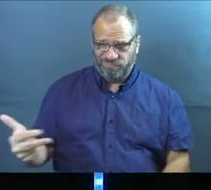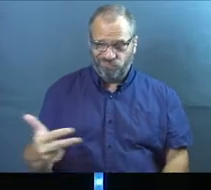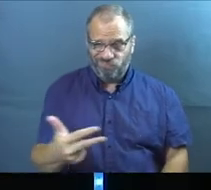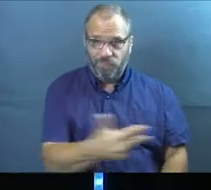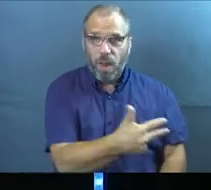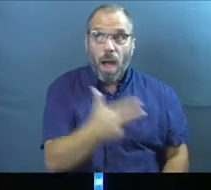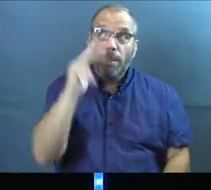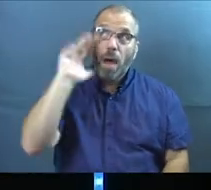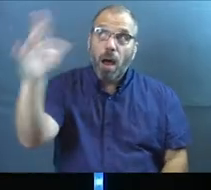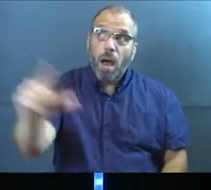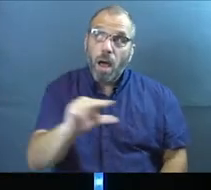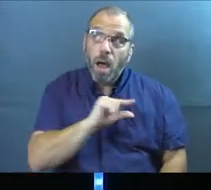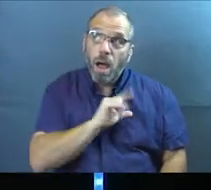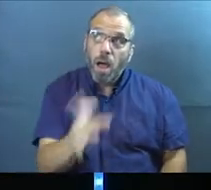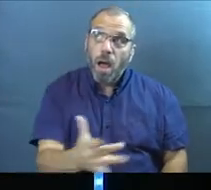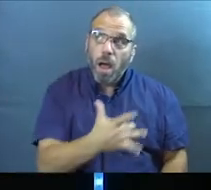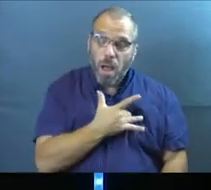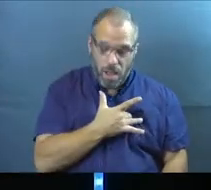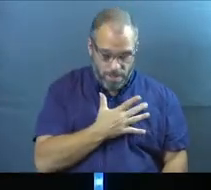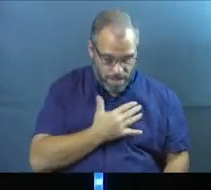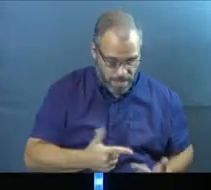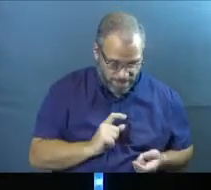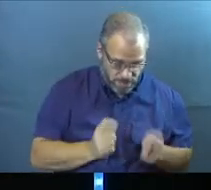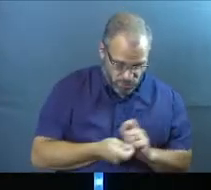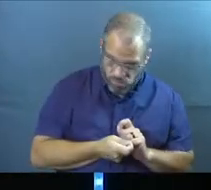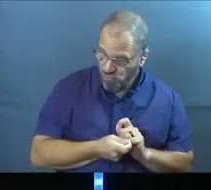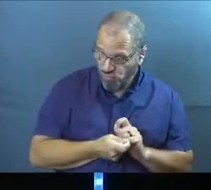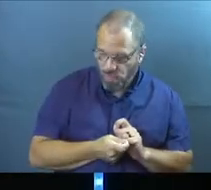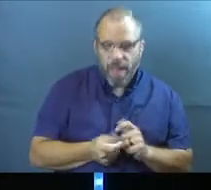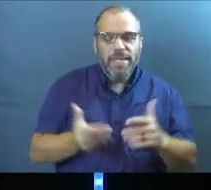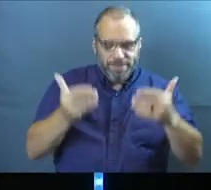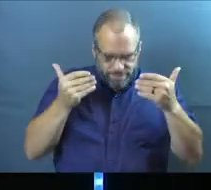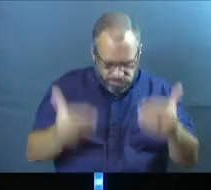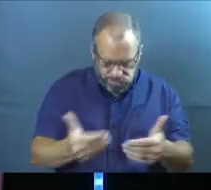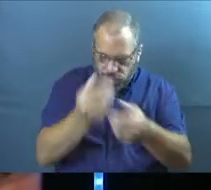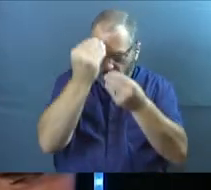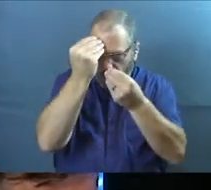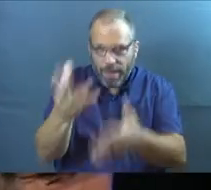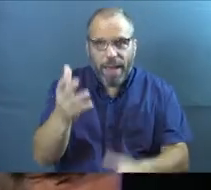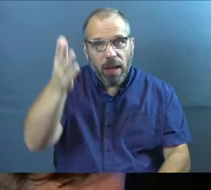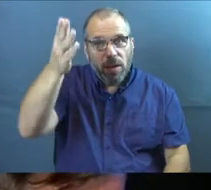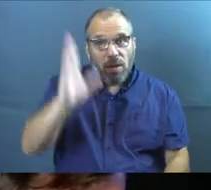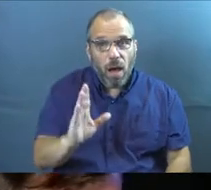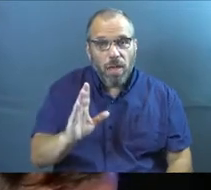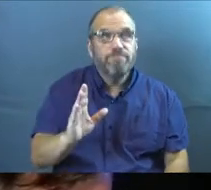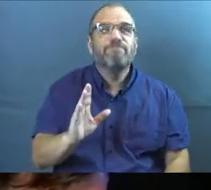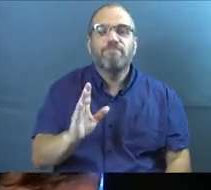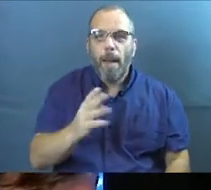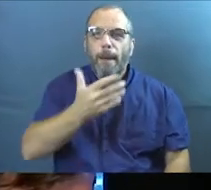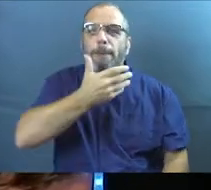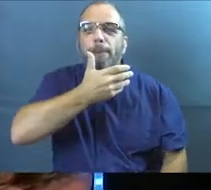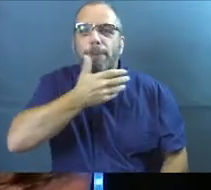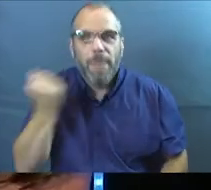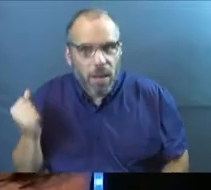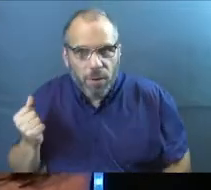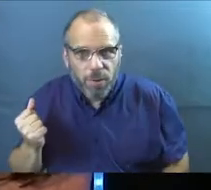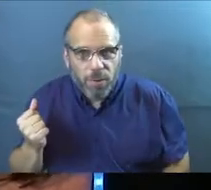But hearing the voice of God and adjusting your life and deciding to go forward with him, it's better.